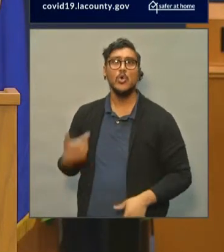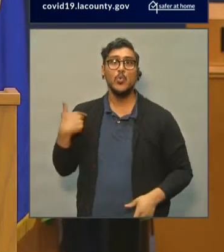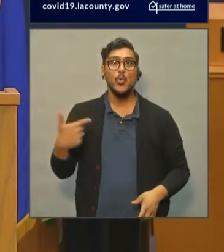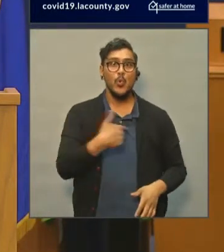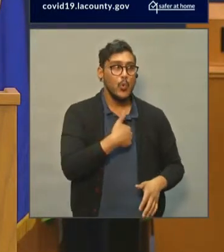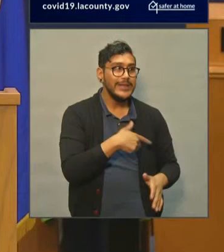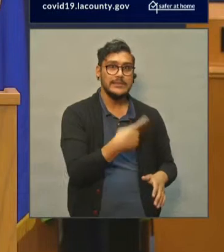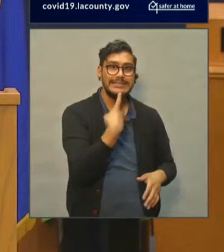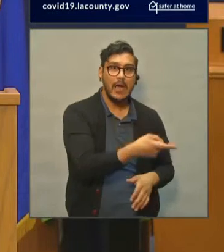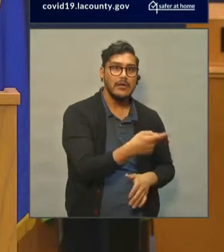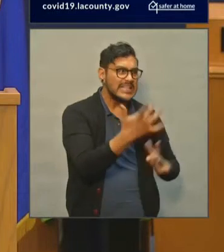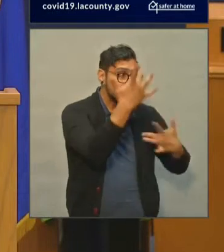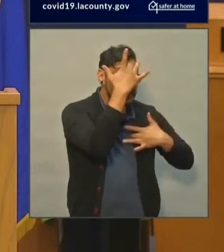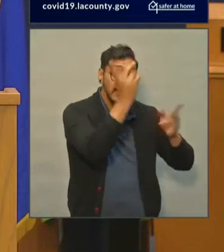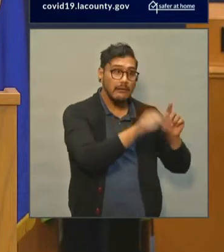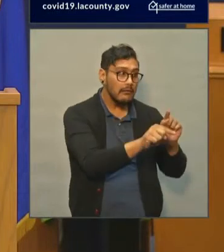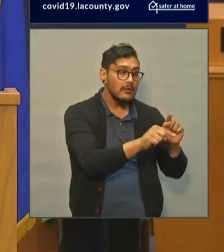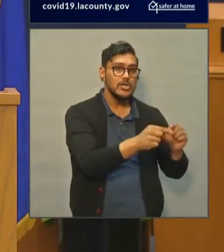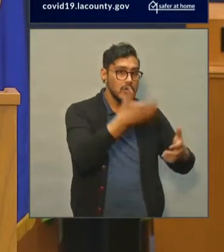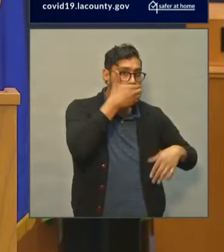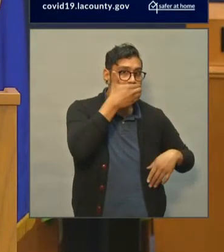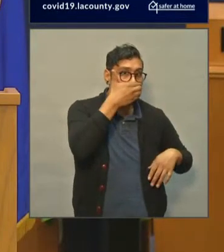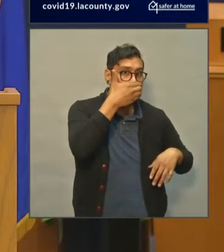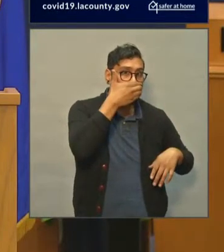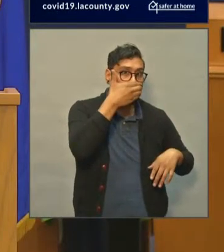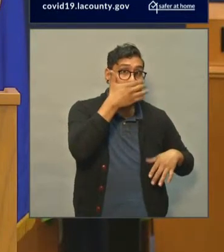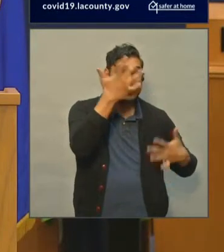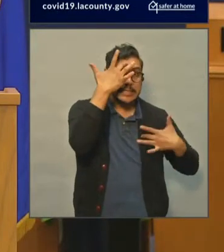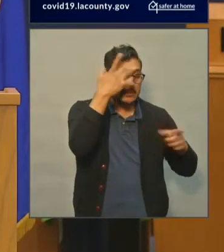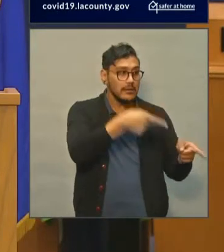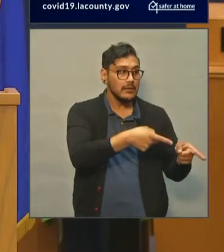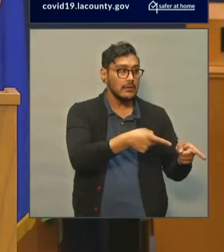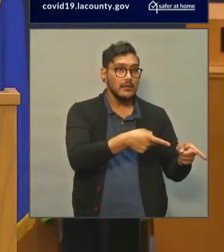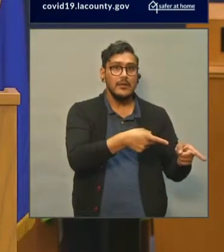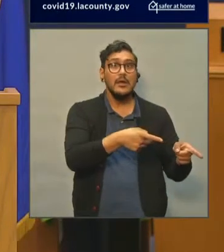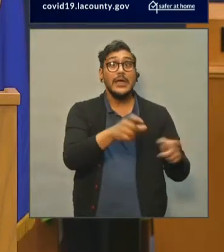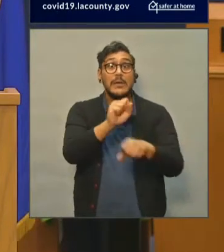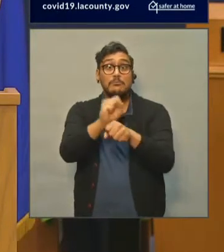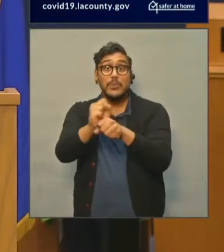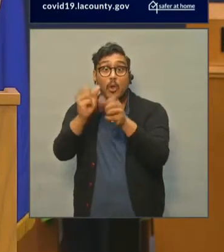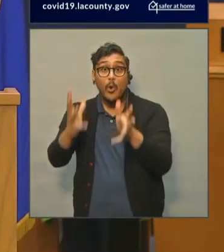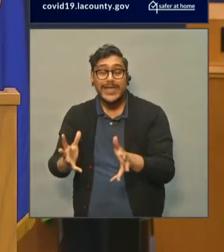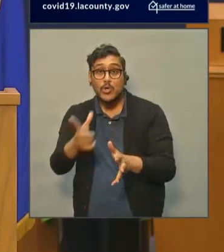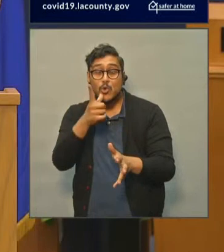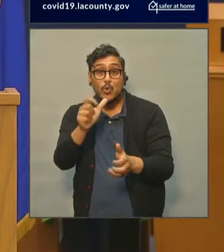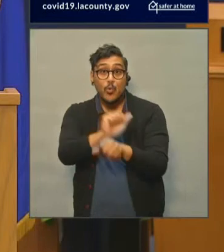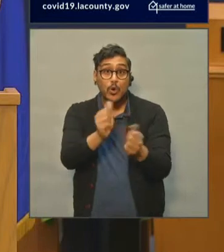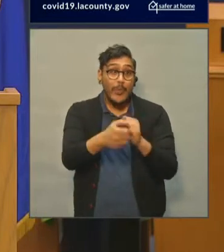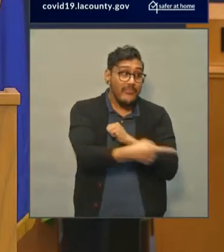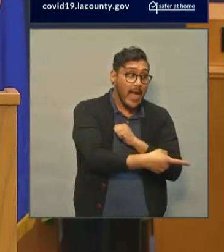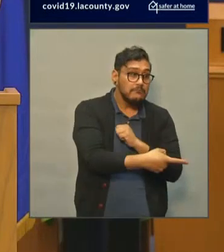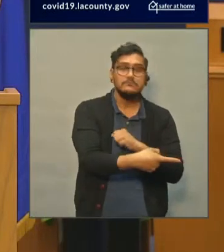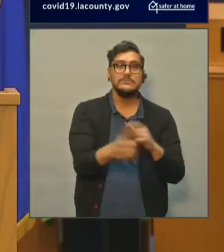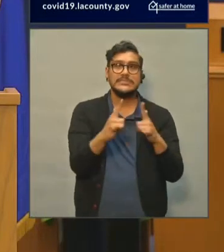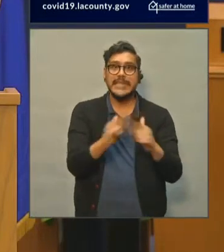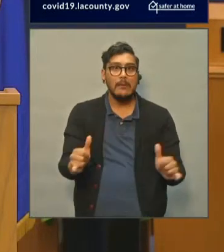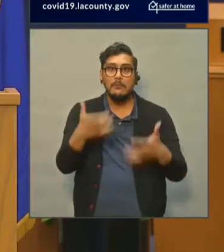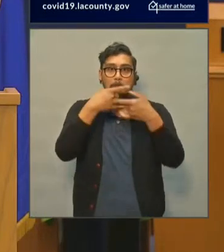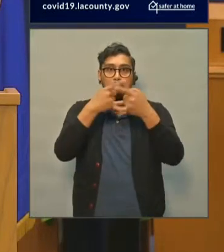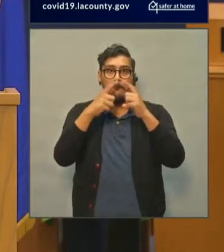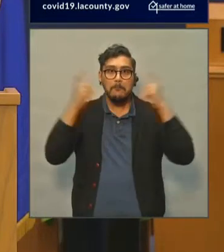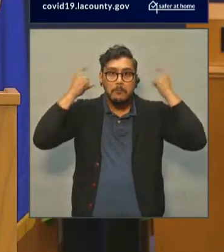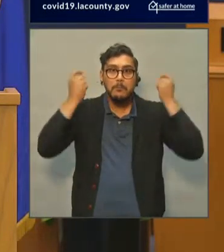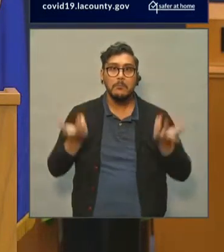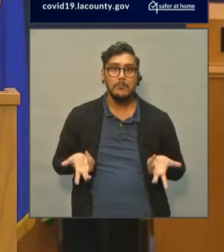to be covered, and for employees who had very close contact with people who were sick to also use a surgical mask. We've